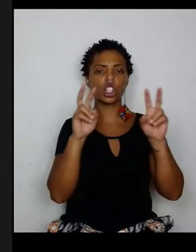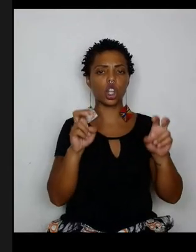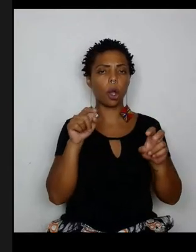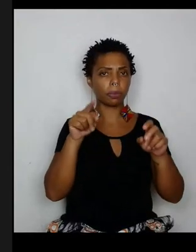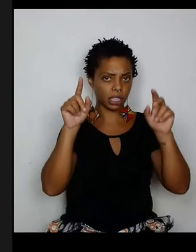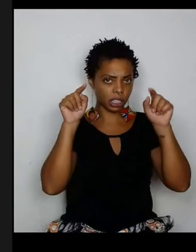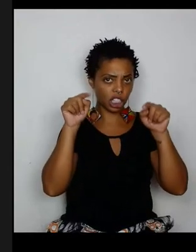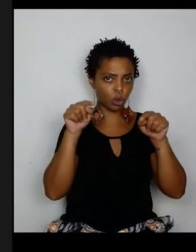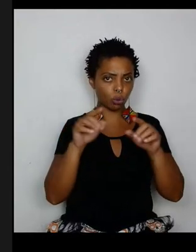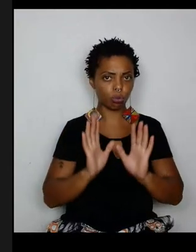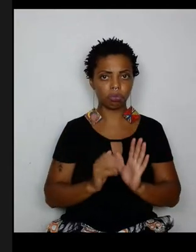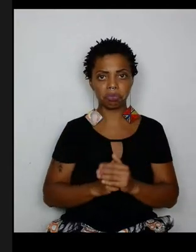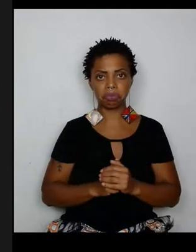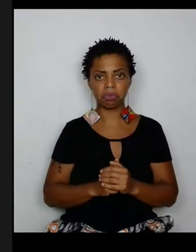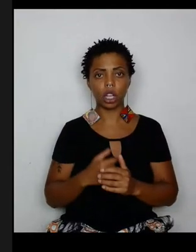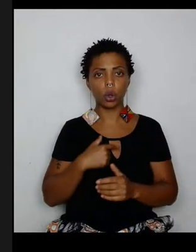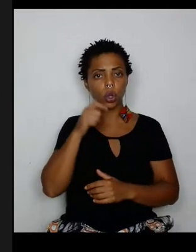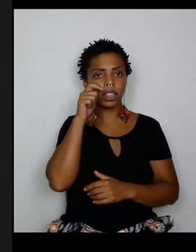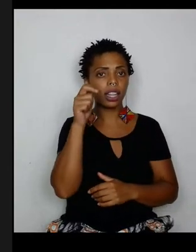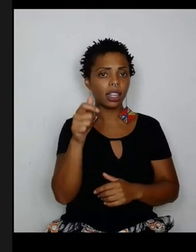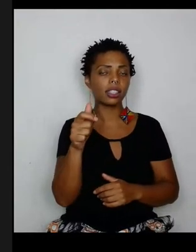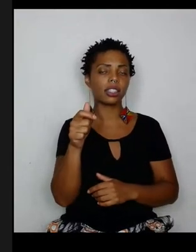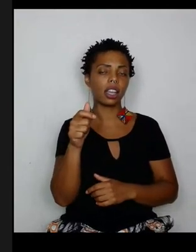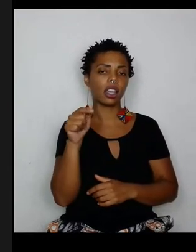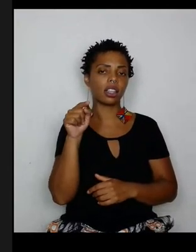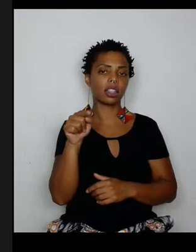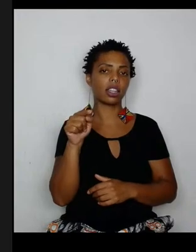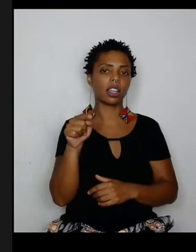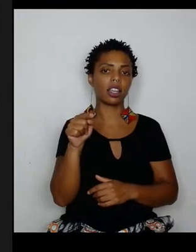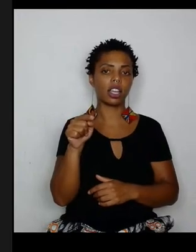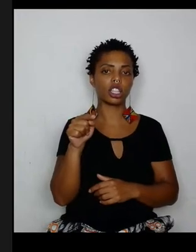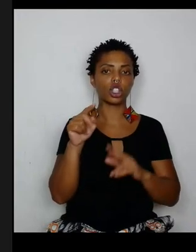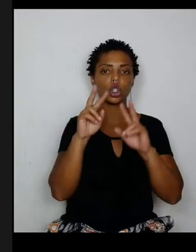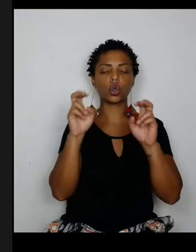a queer black painter referencing gogan